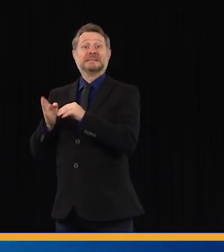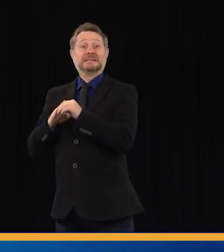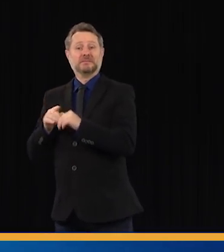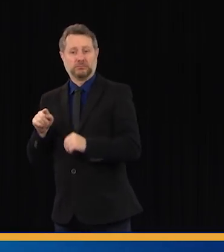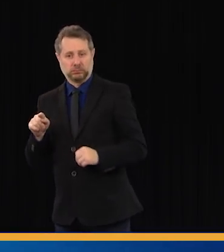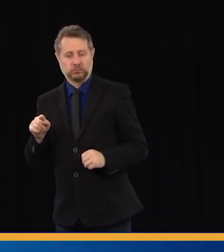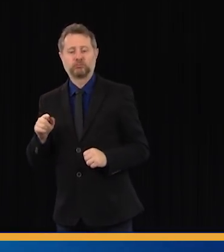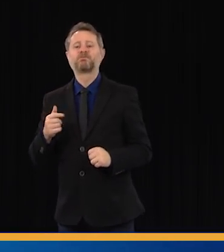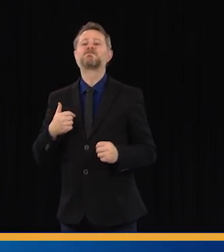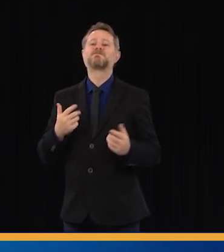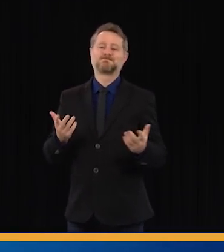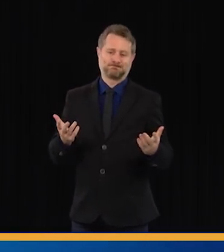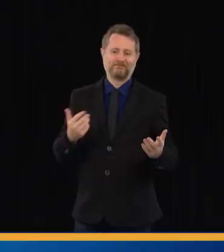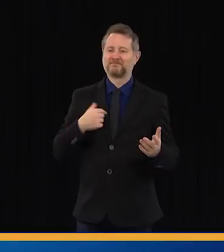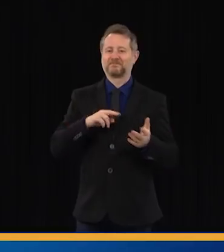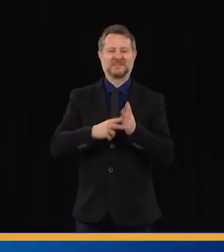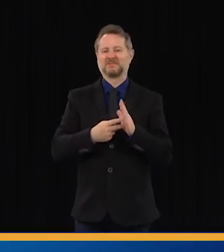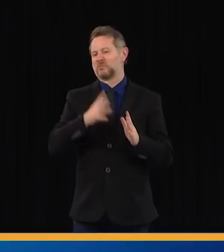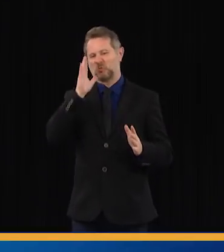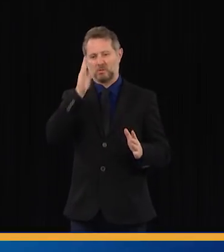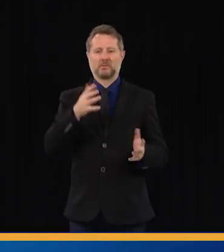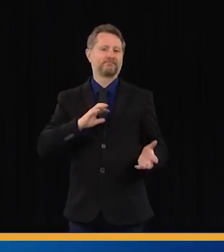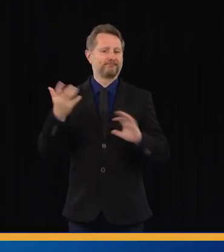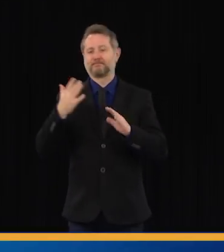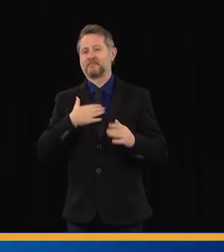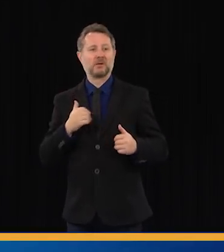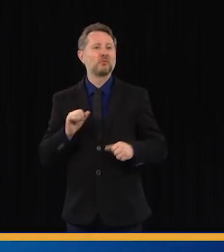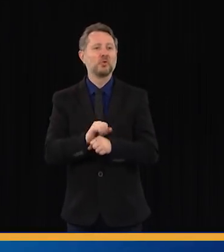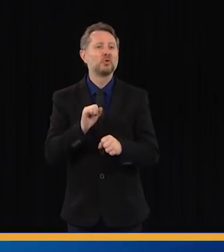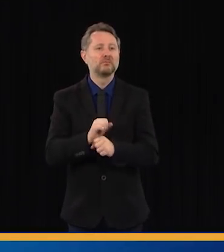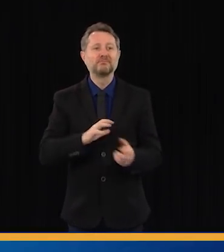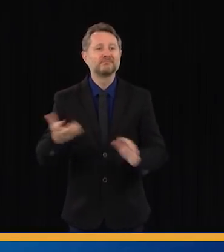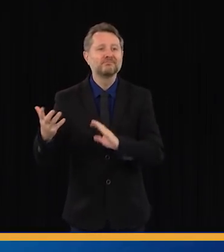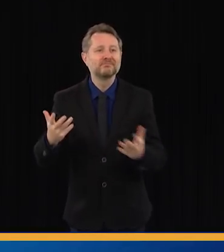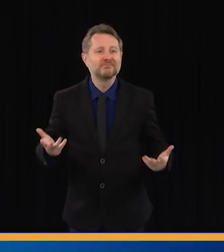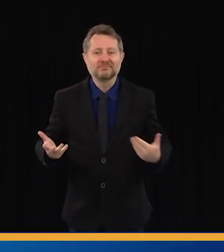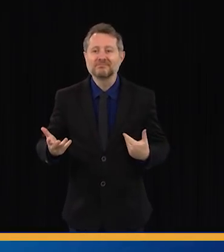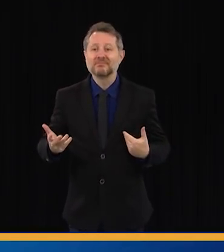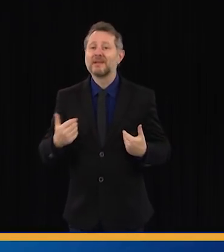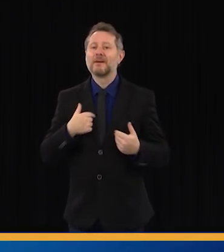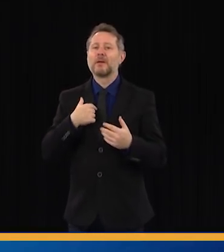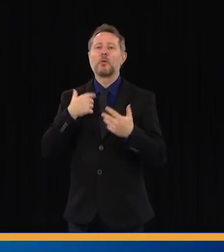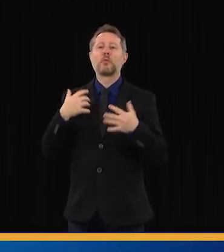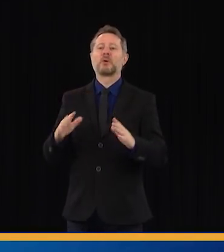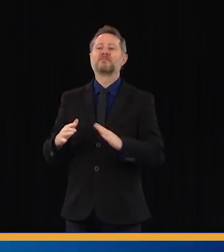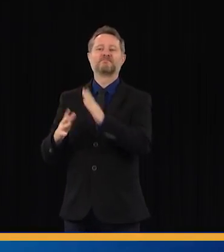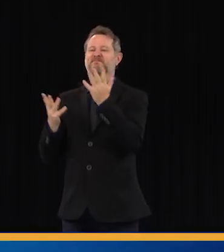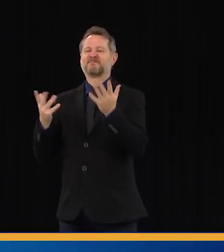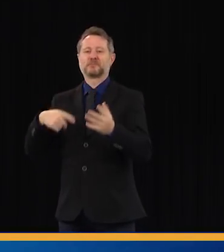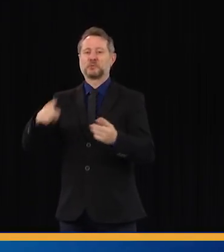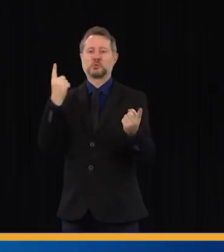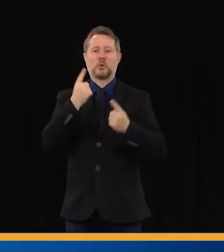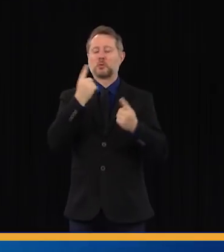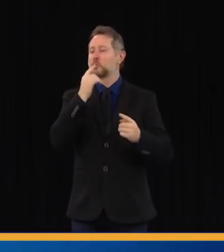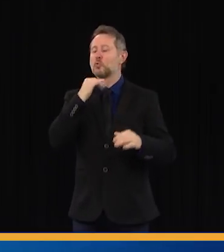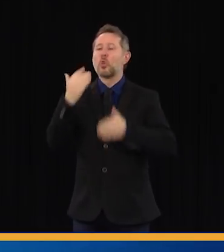would be undermining everything we have accomplished thus far, then you know you've opened the valve too